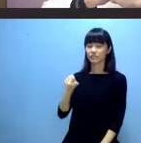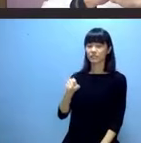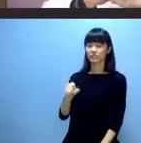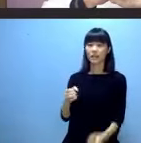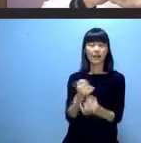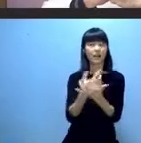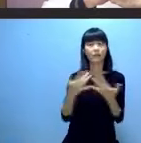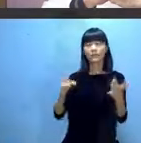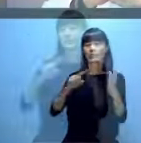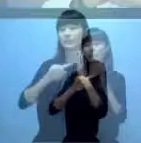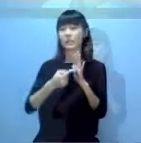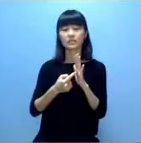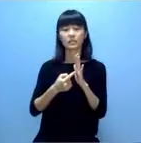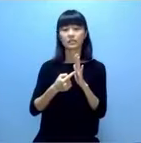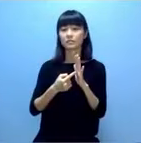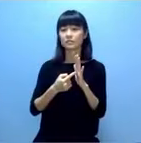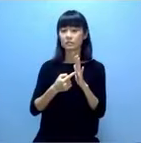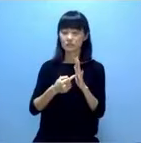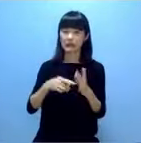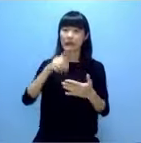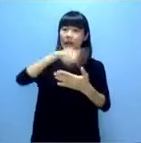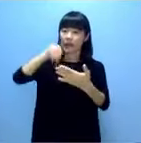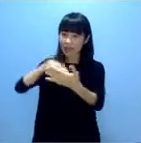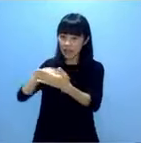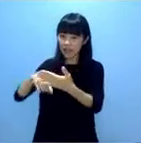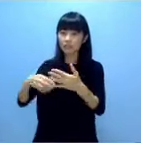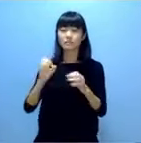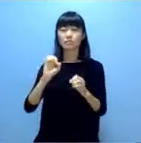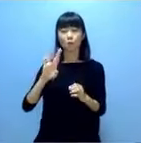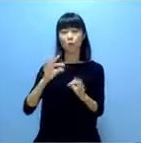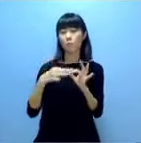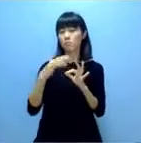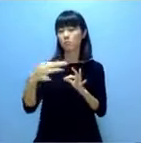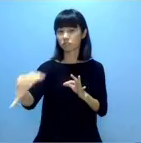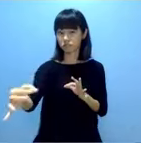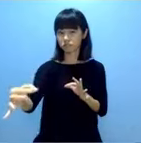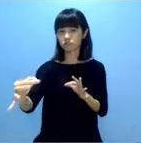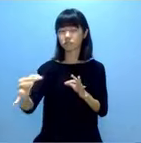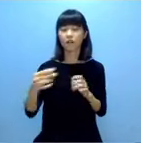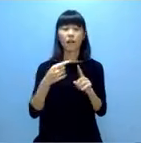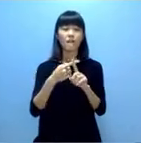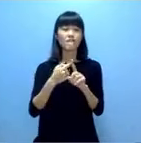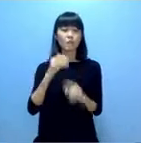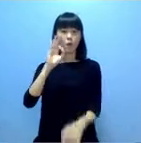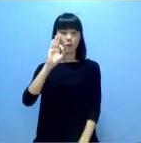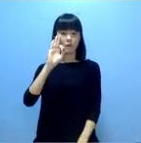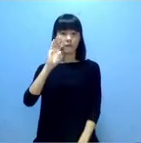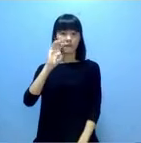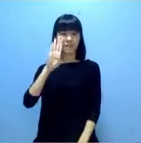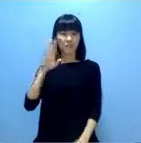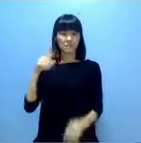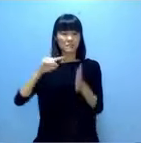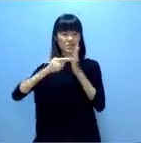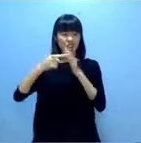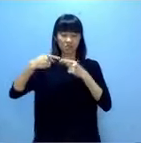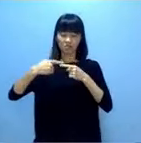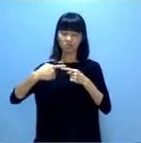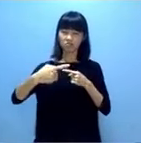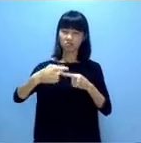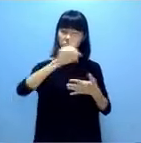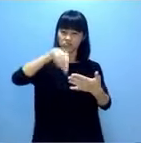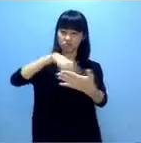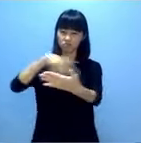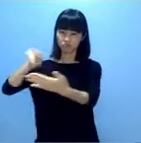started to be either cancelled or postponed from February onwards. So I think as we